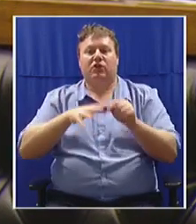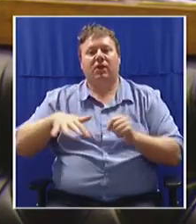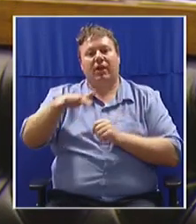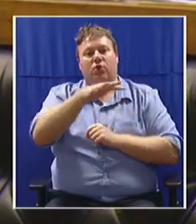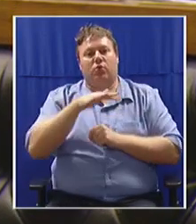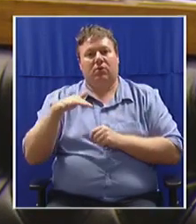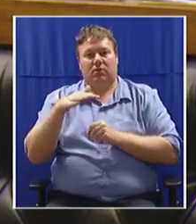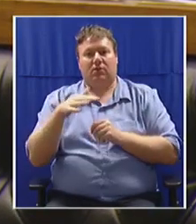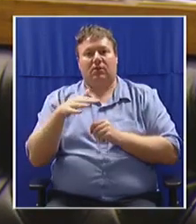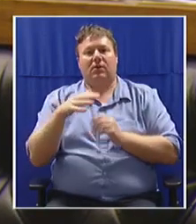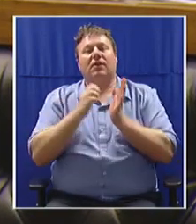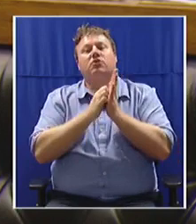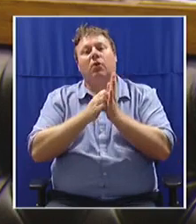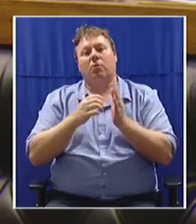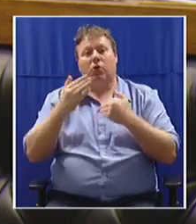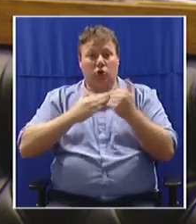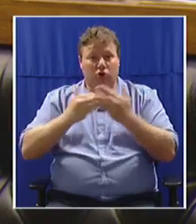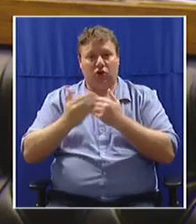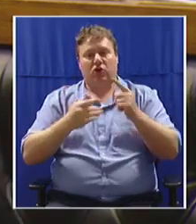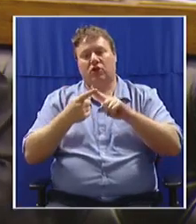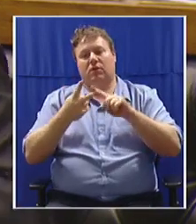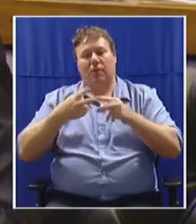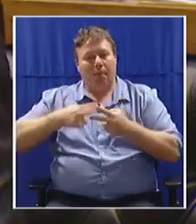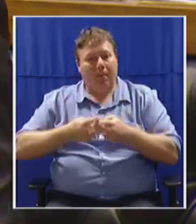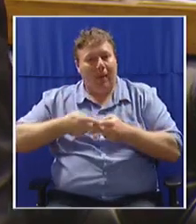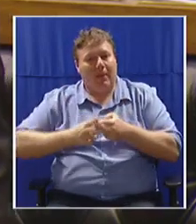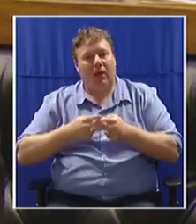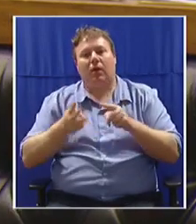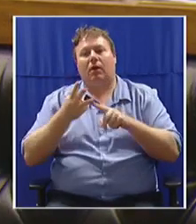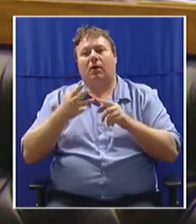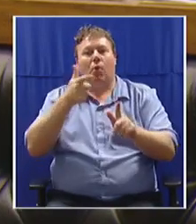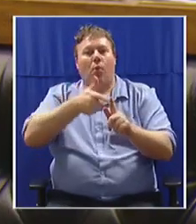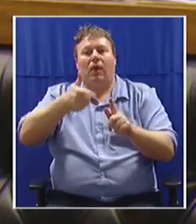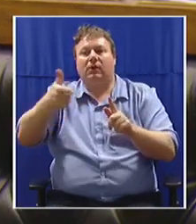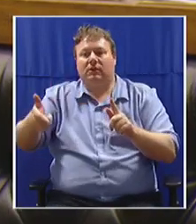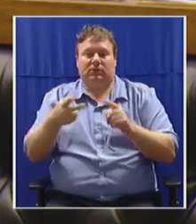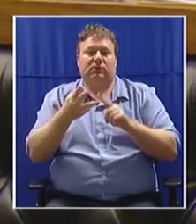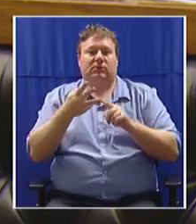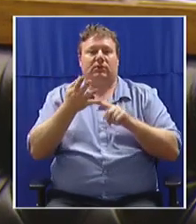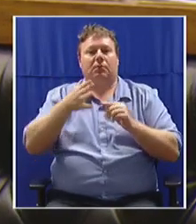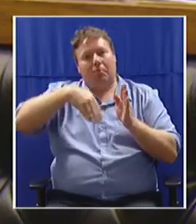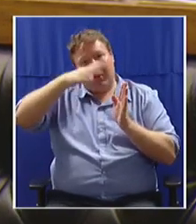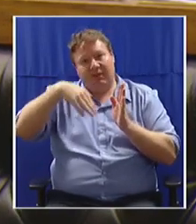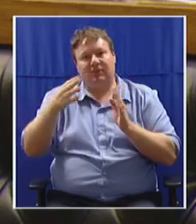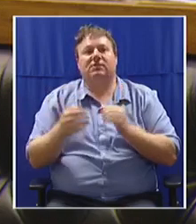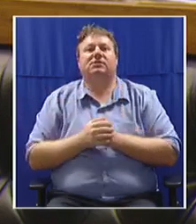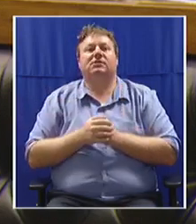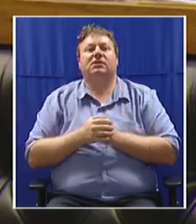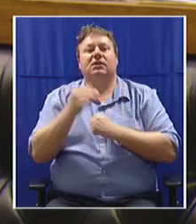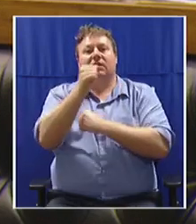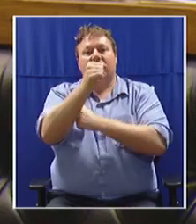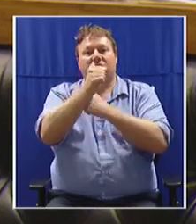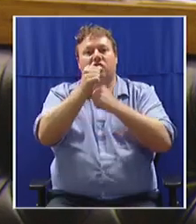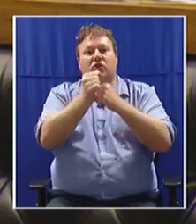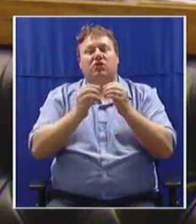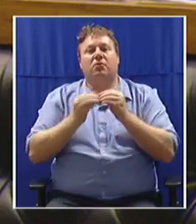as construction, plumbing, welding, painting, infrastructure maintenance, just